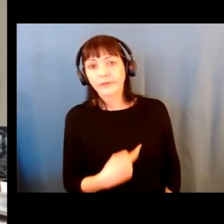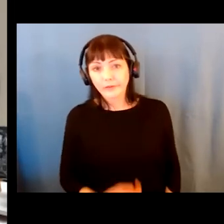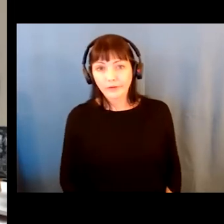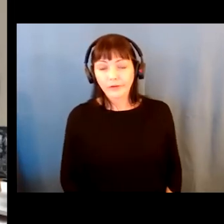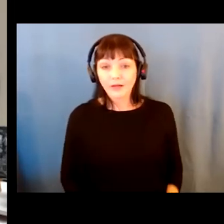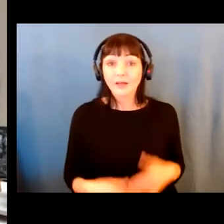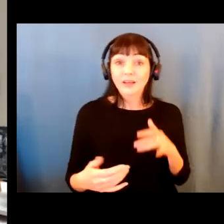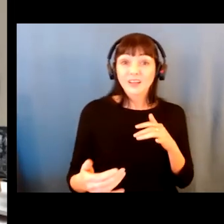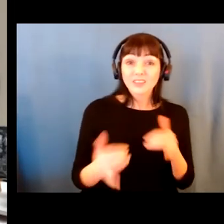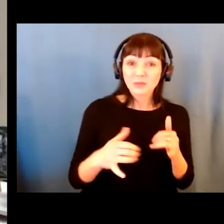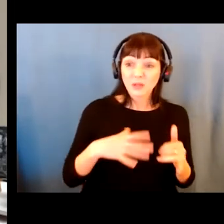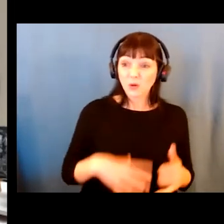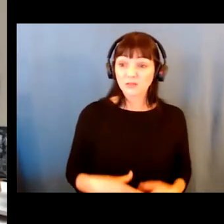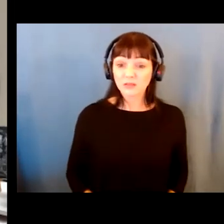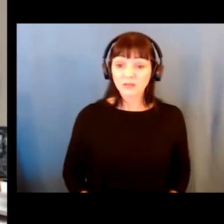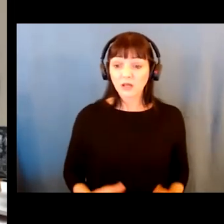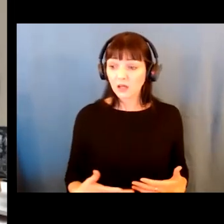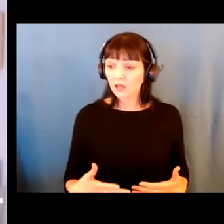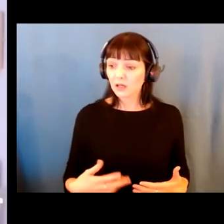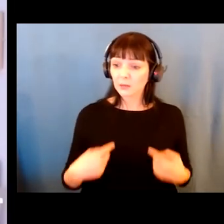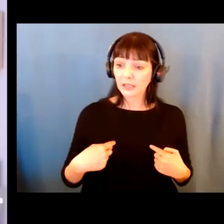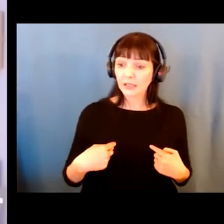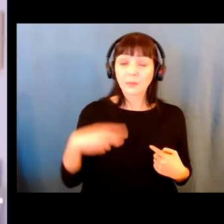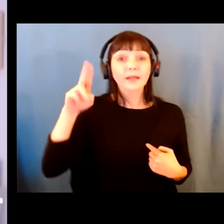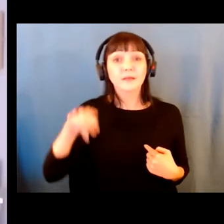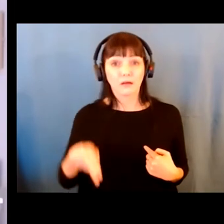know, I'm just a painter. Yeah.